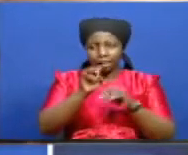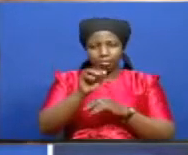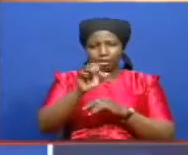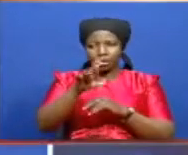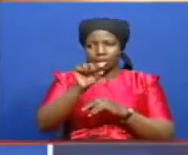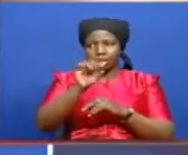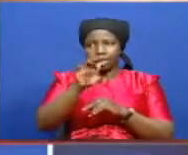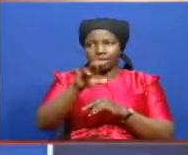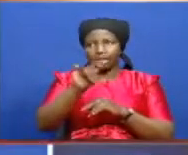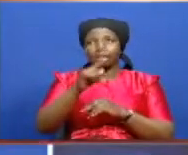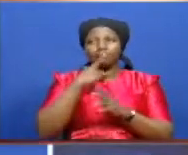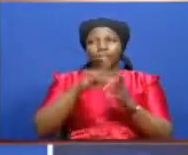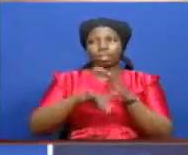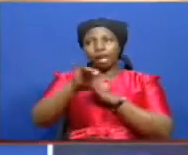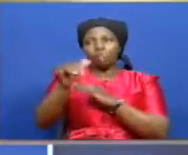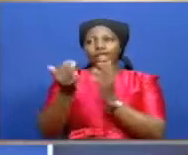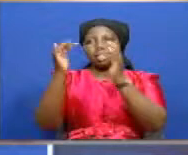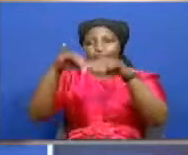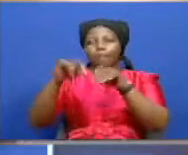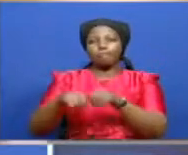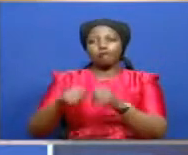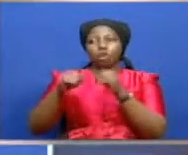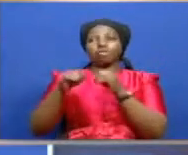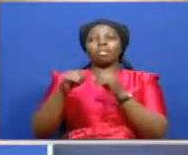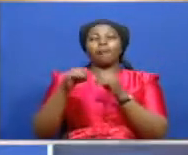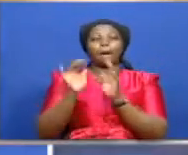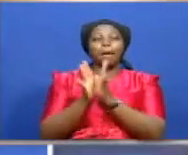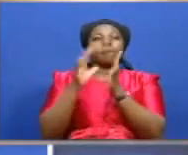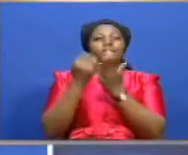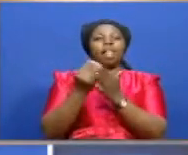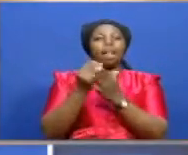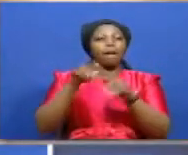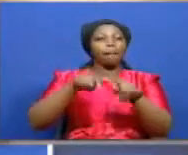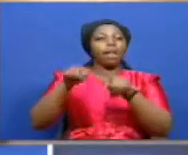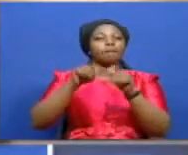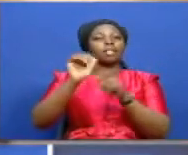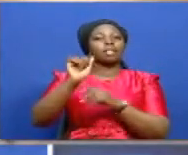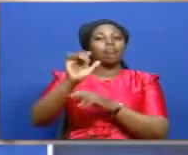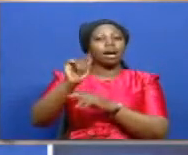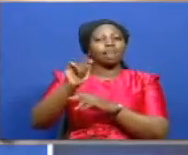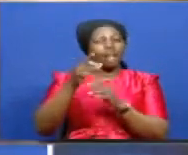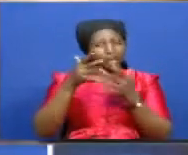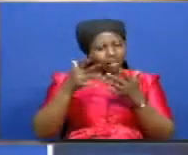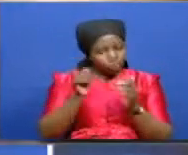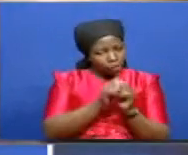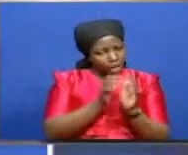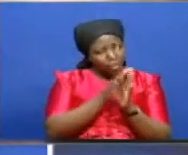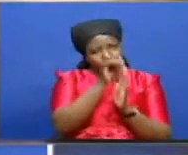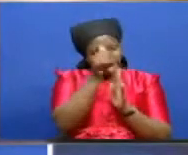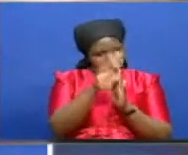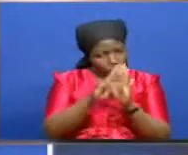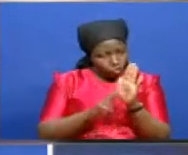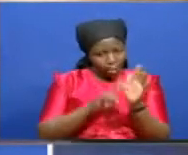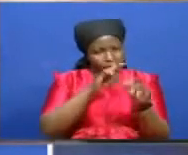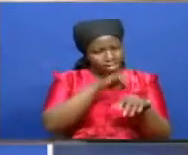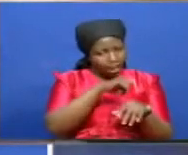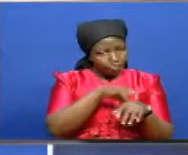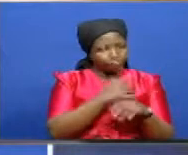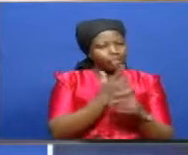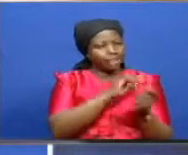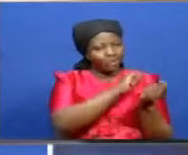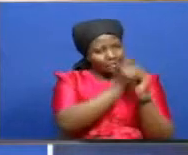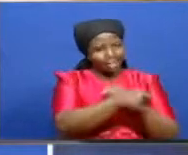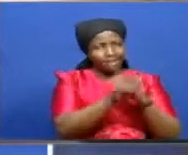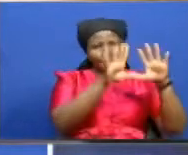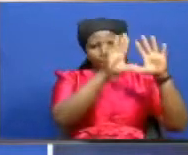the County Assembly contravened the Public Finance Management Act and the accompanying regulations when it altered the executive's budget by